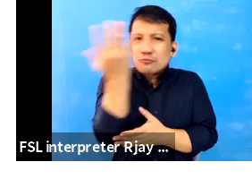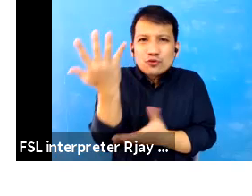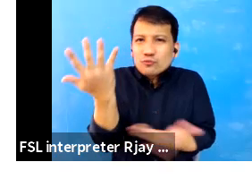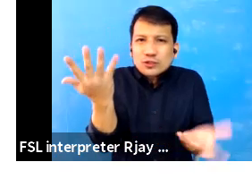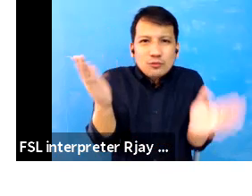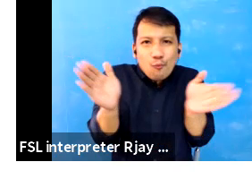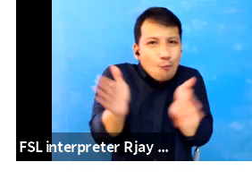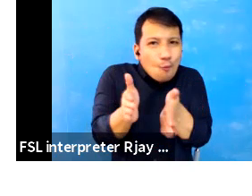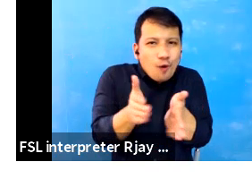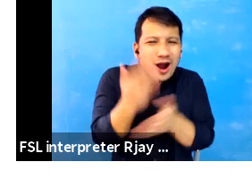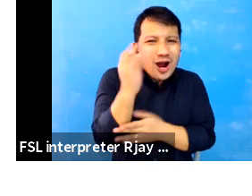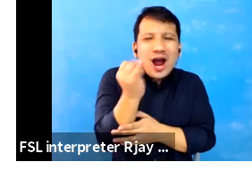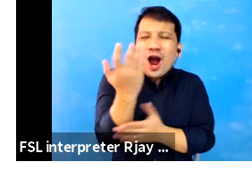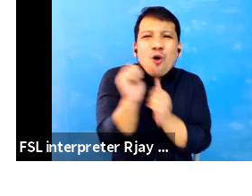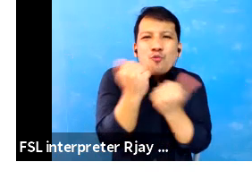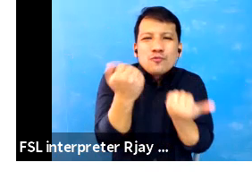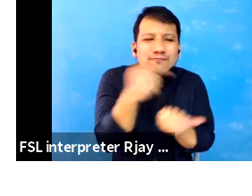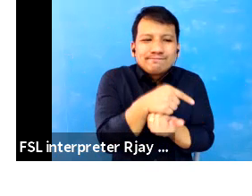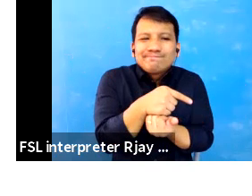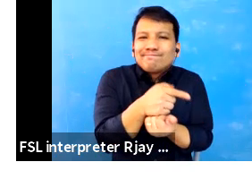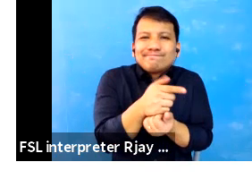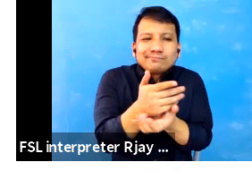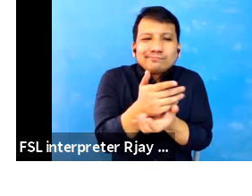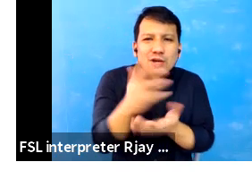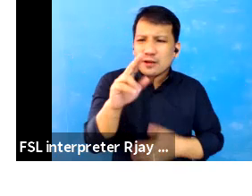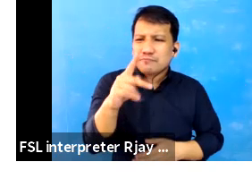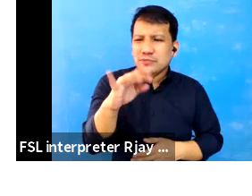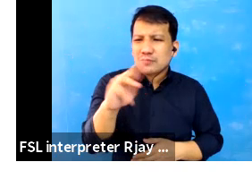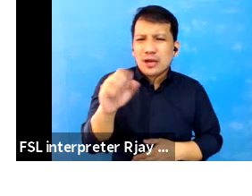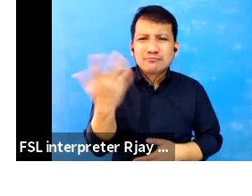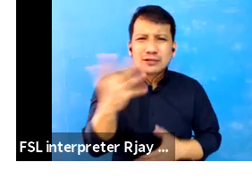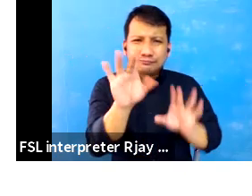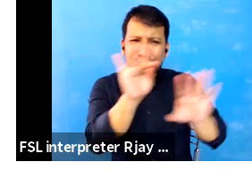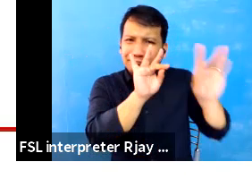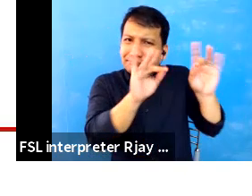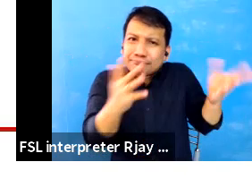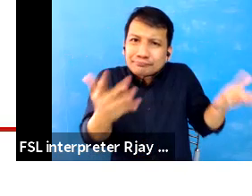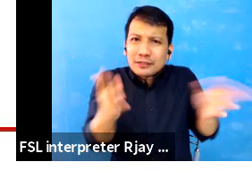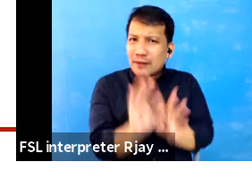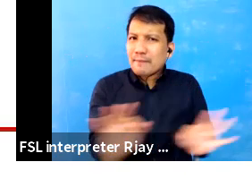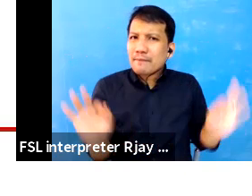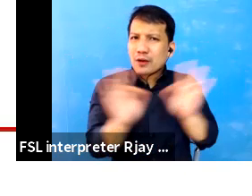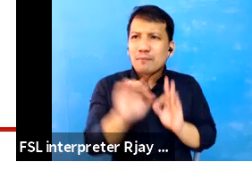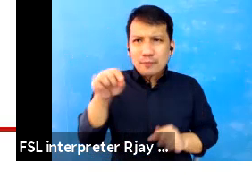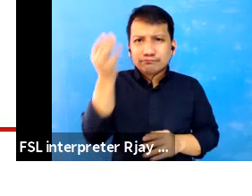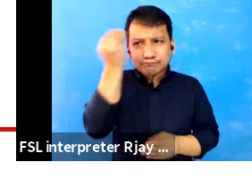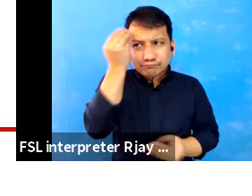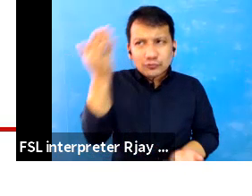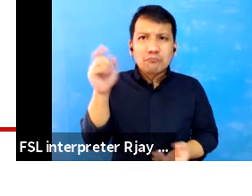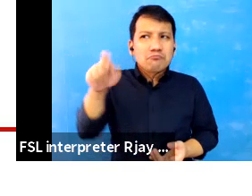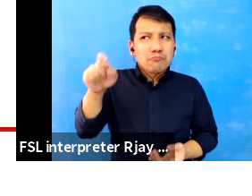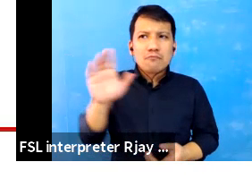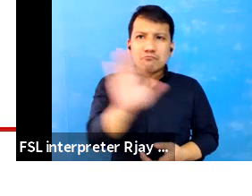many problems that is given in the PPAN, which one do we select? Thus, it is important that you know the determinants of